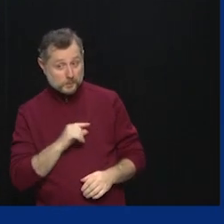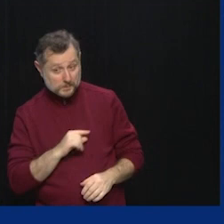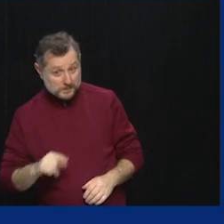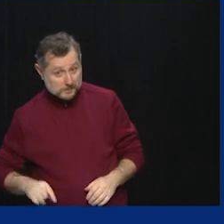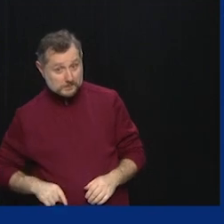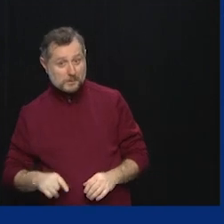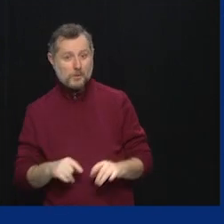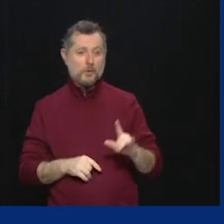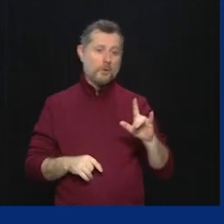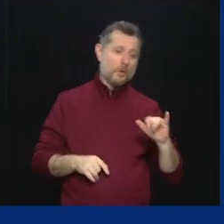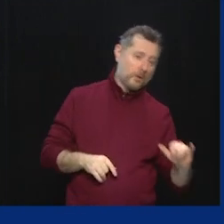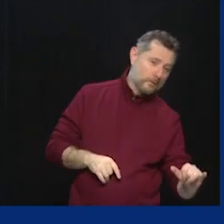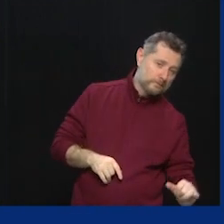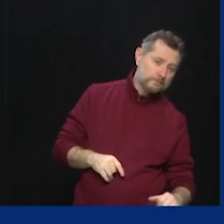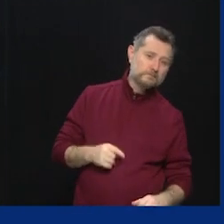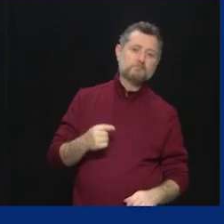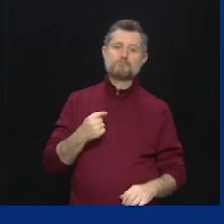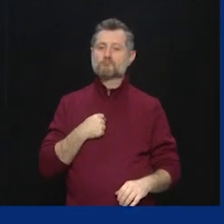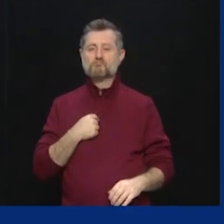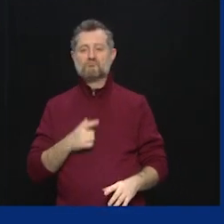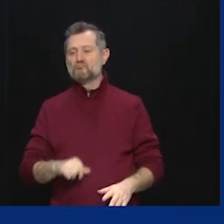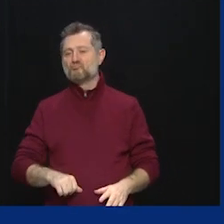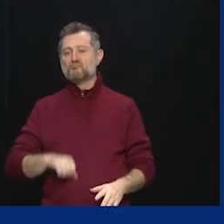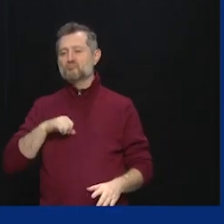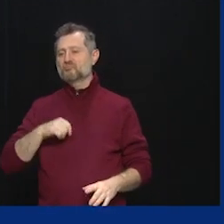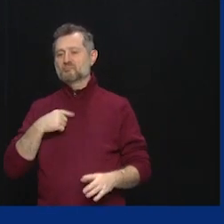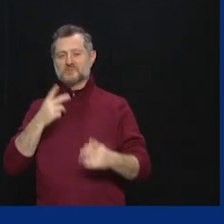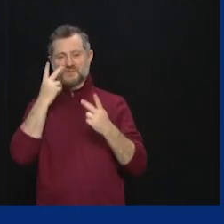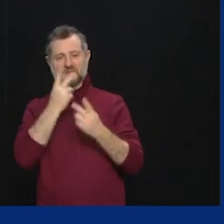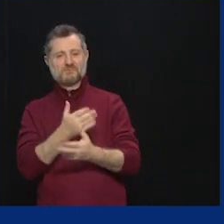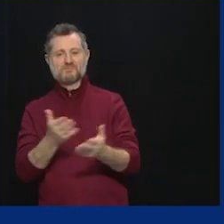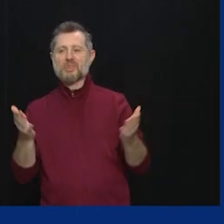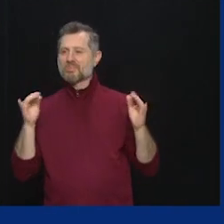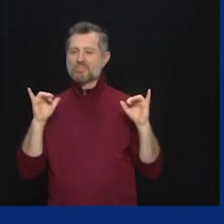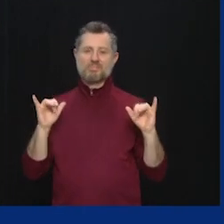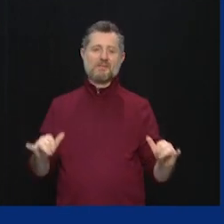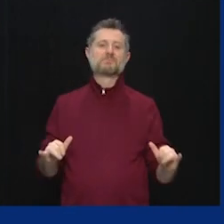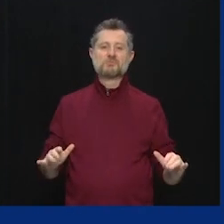couldn't be more proud to see this great arena,